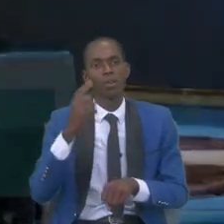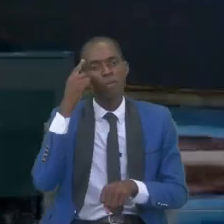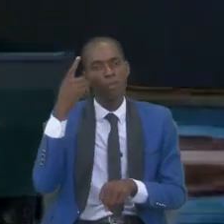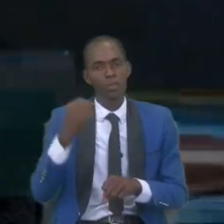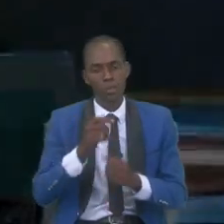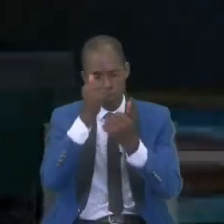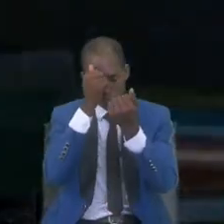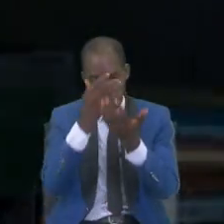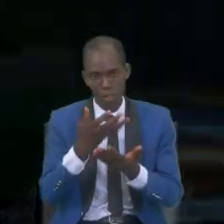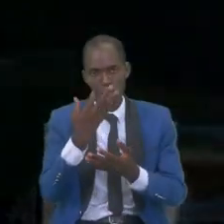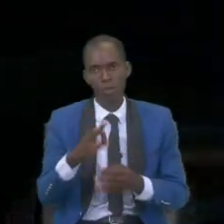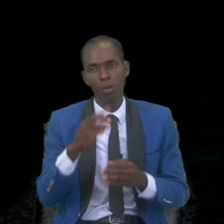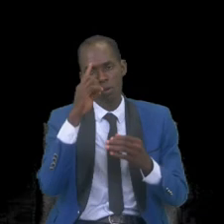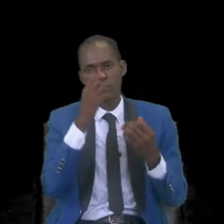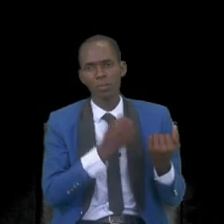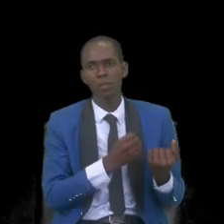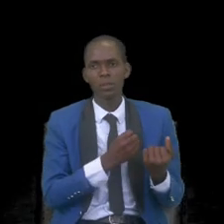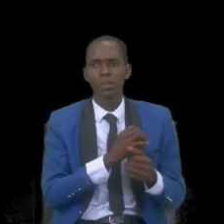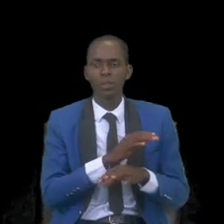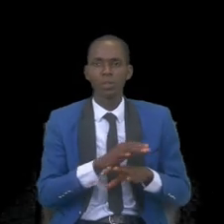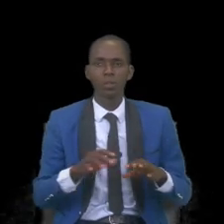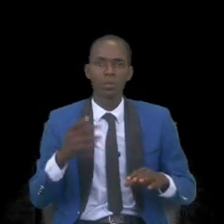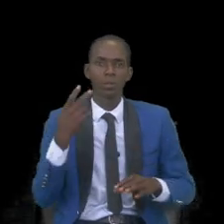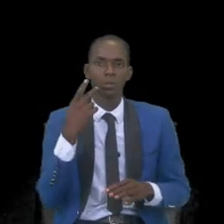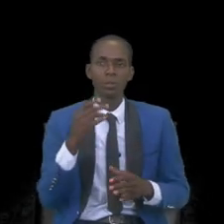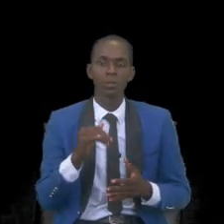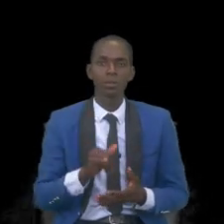of faith. You see that?